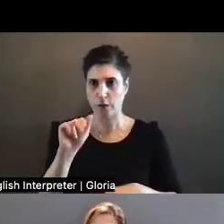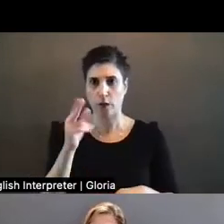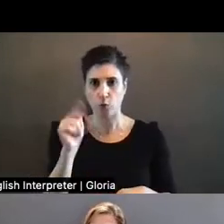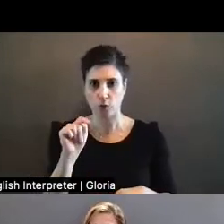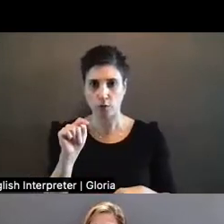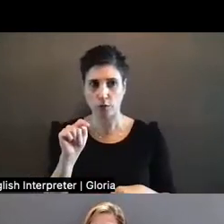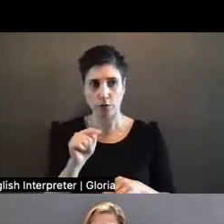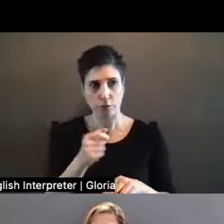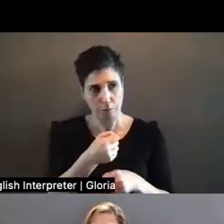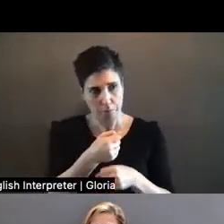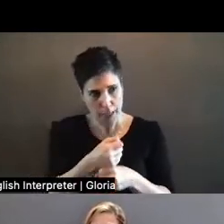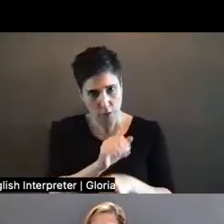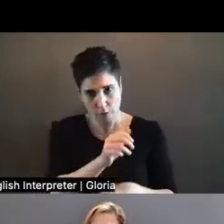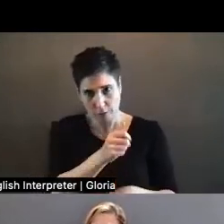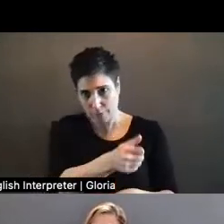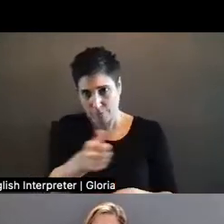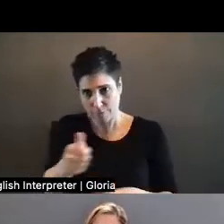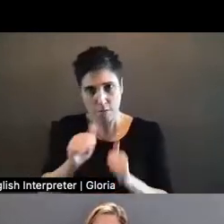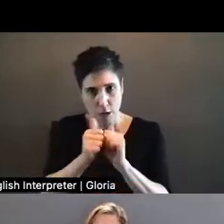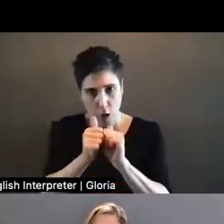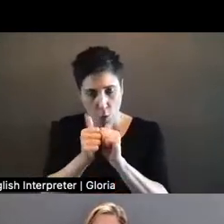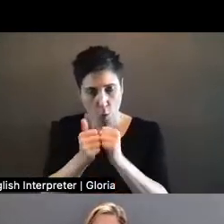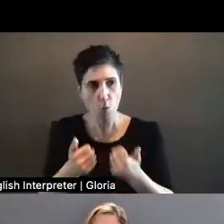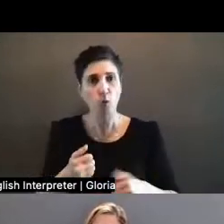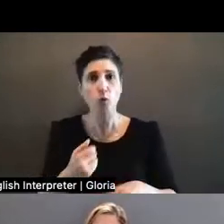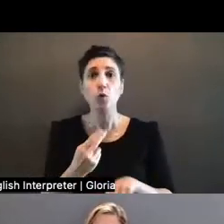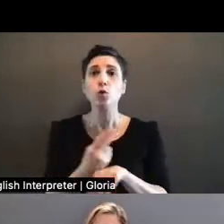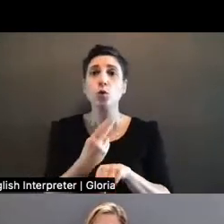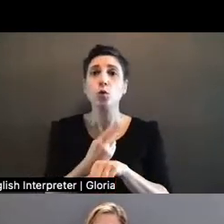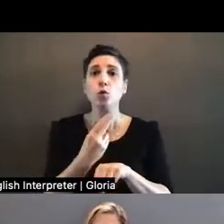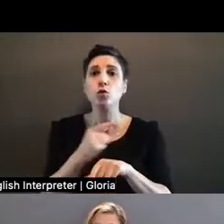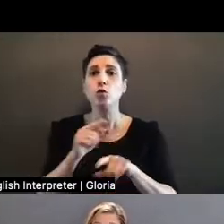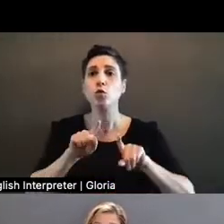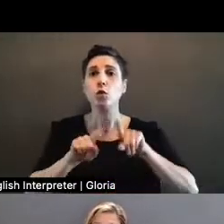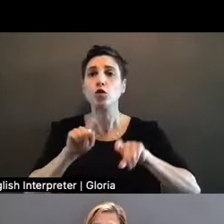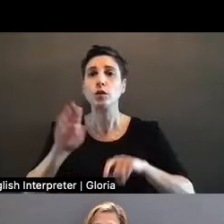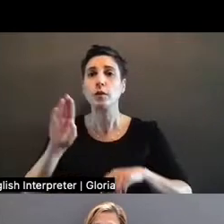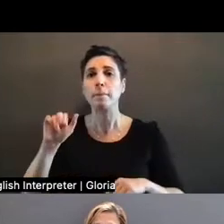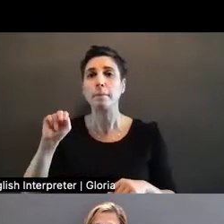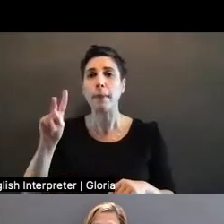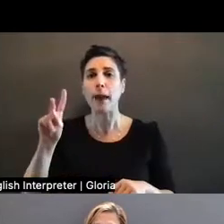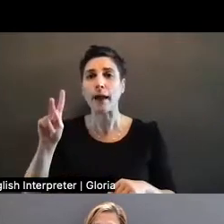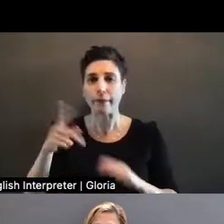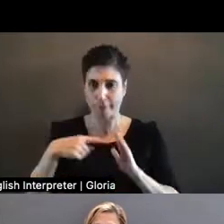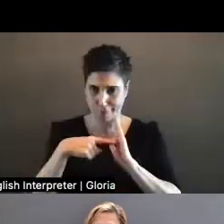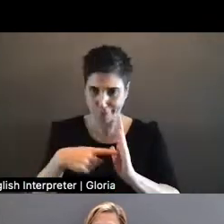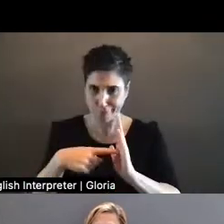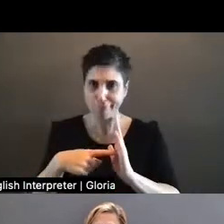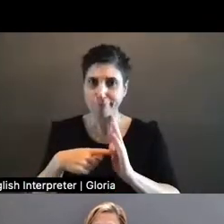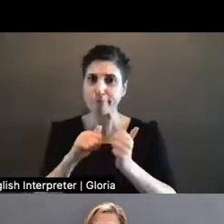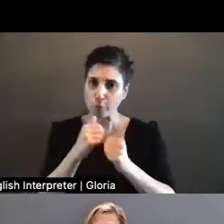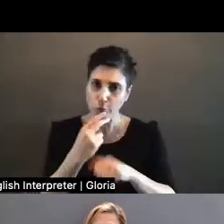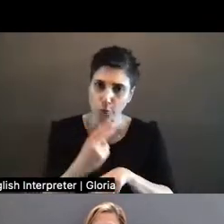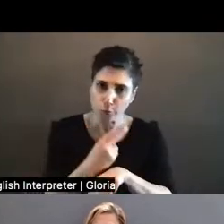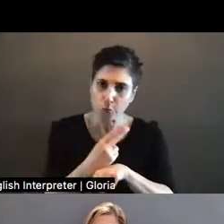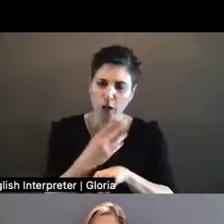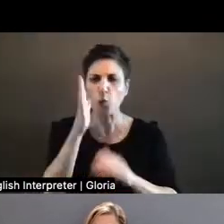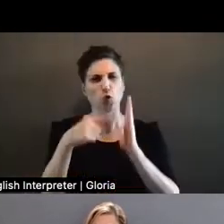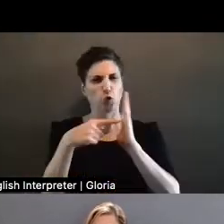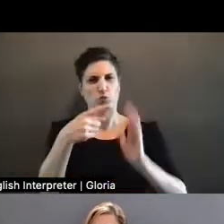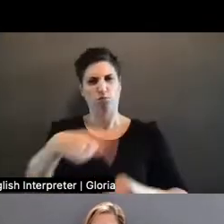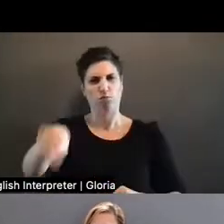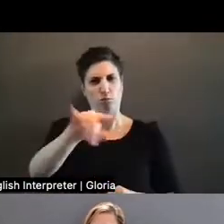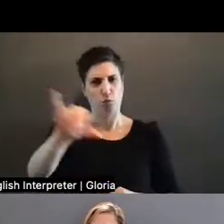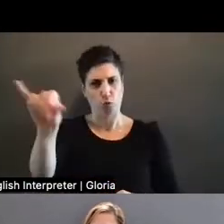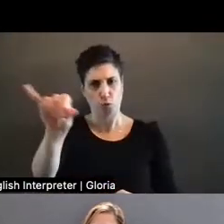Kahoot, show them how to use the question bank as well, which I will show when I log into Kahoot, so that they know how to do